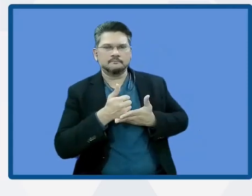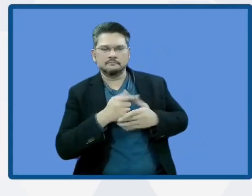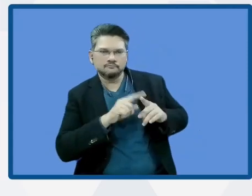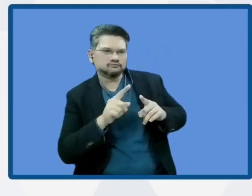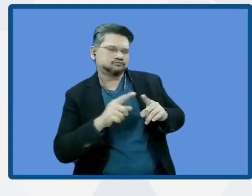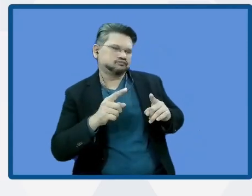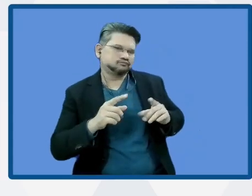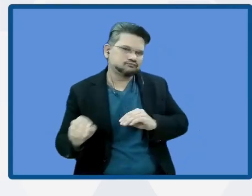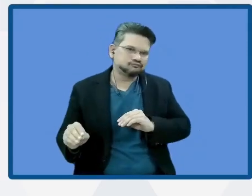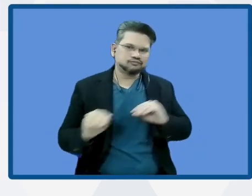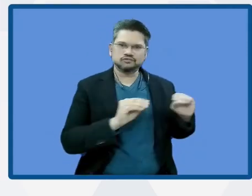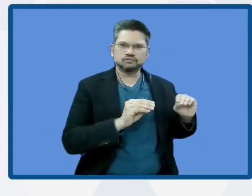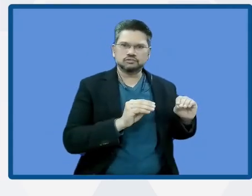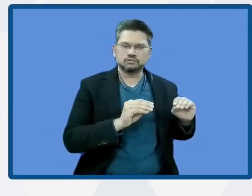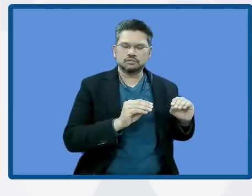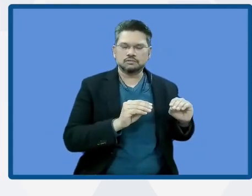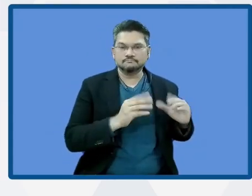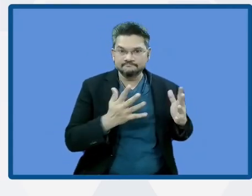core